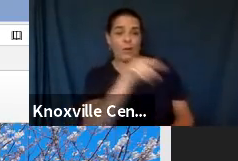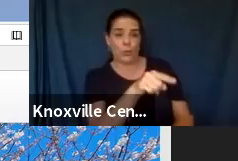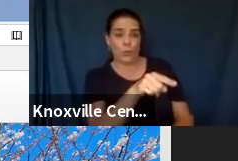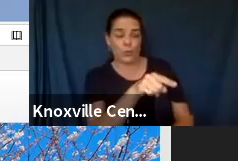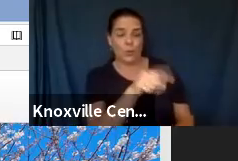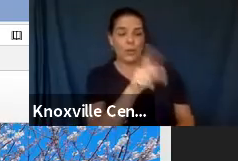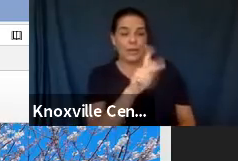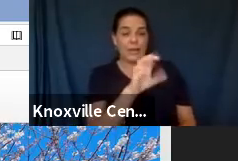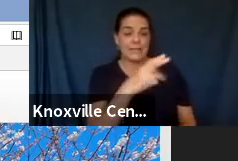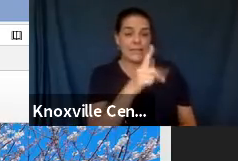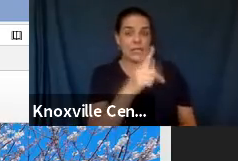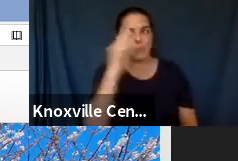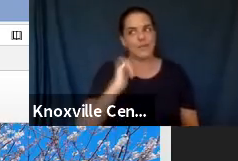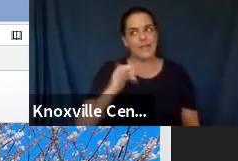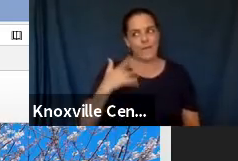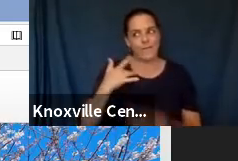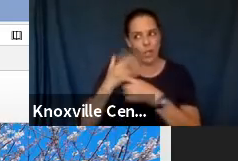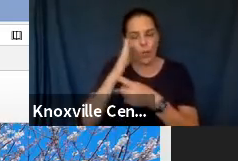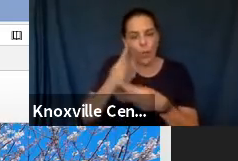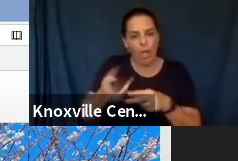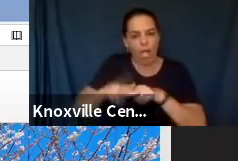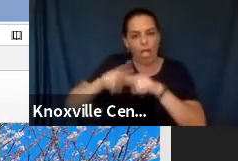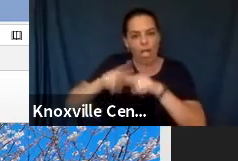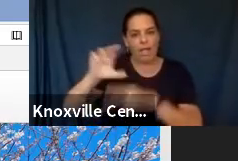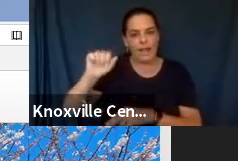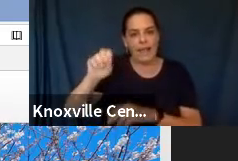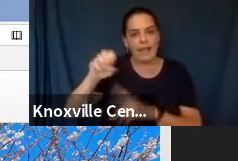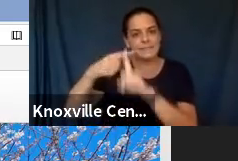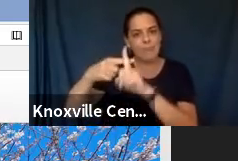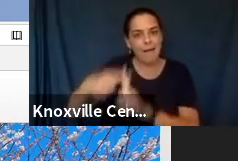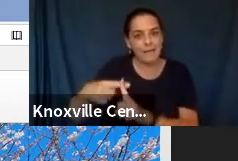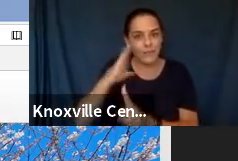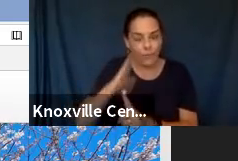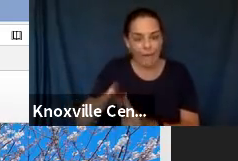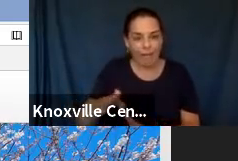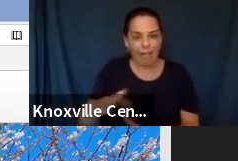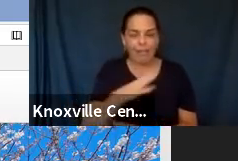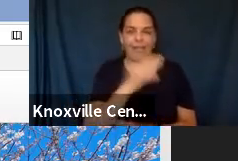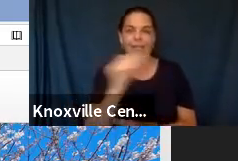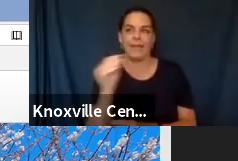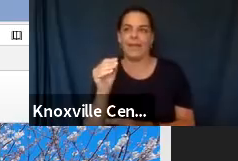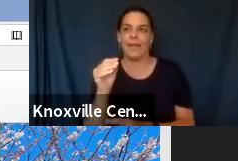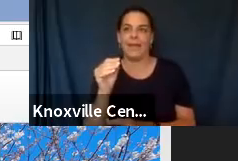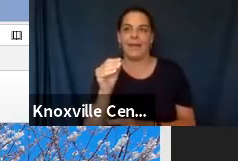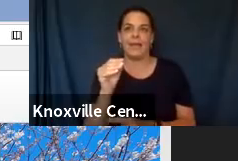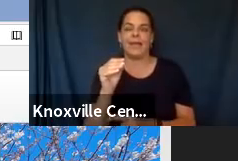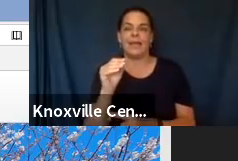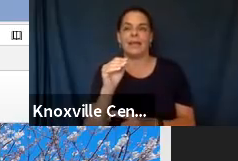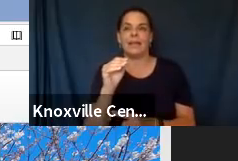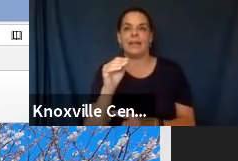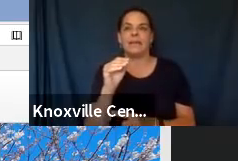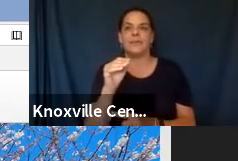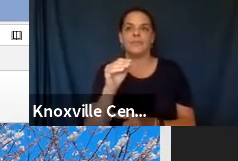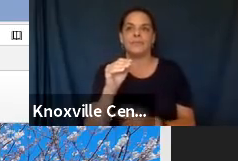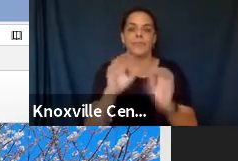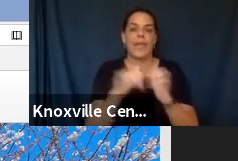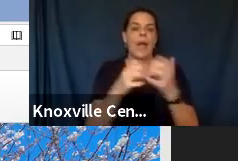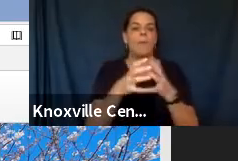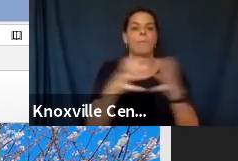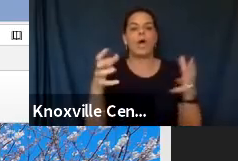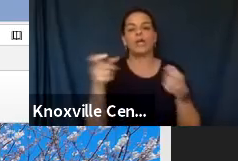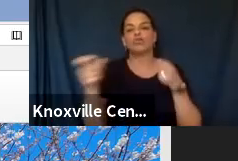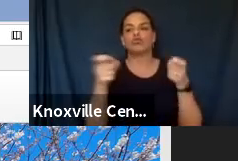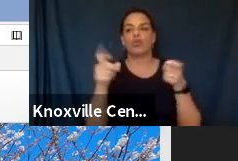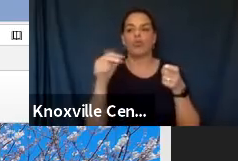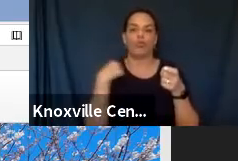think that's going to be an increased case volume, and to what extent that, you know, an individual, how much bandwidth do we have at this point to